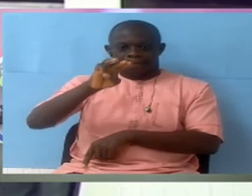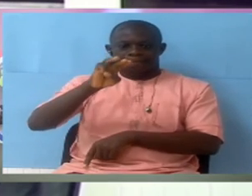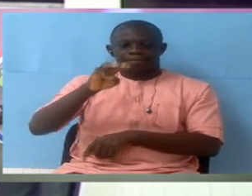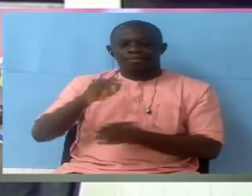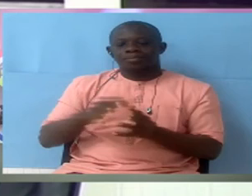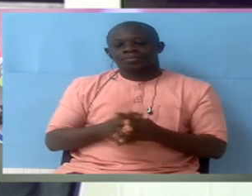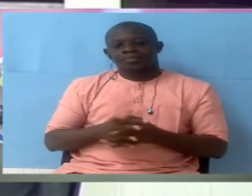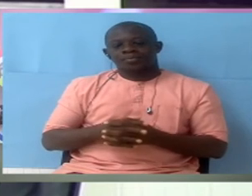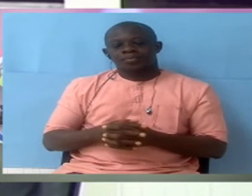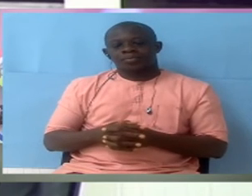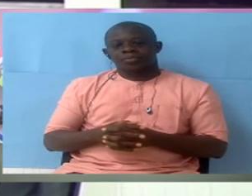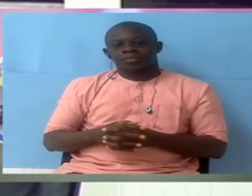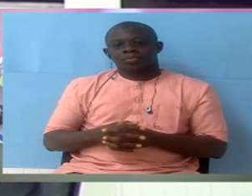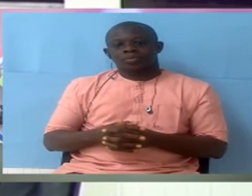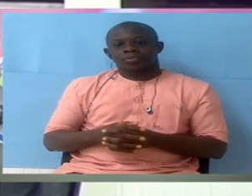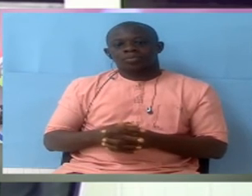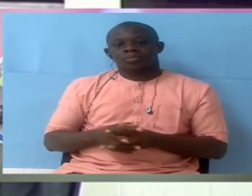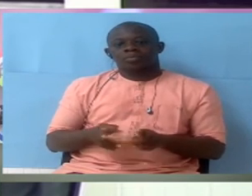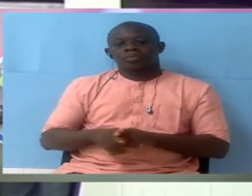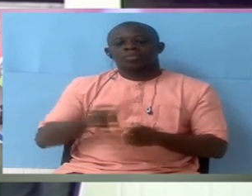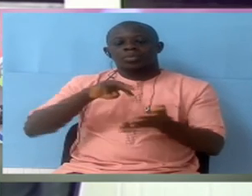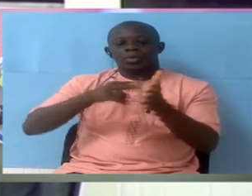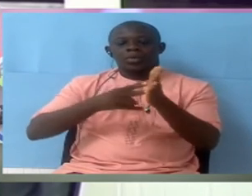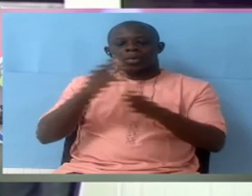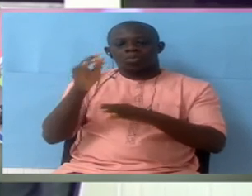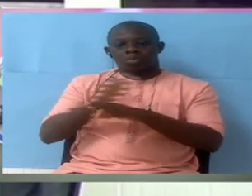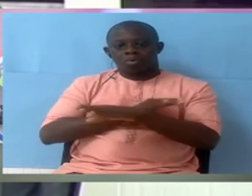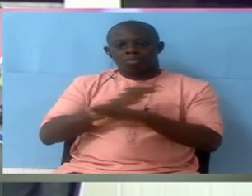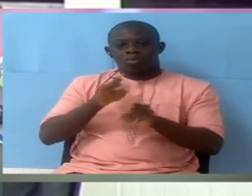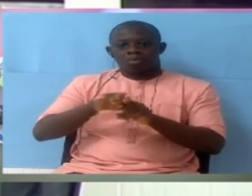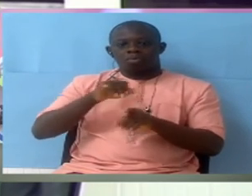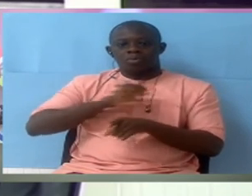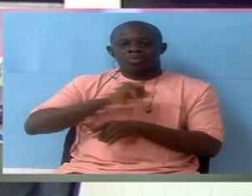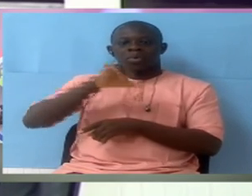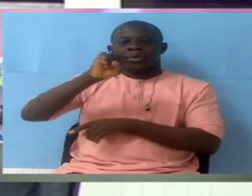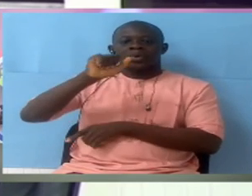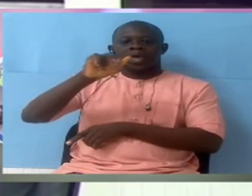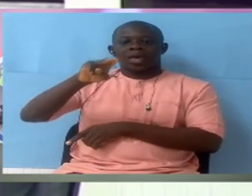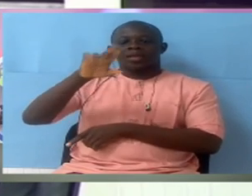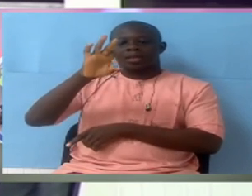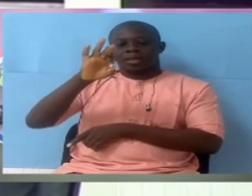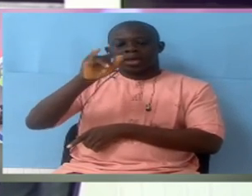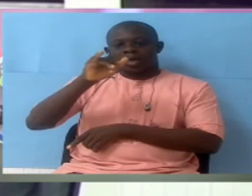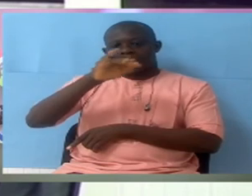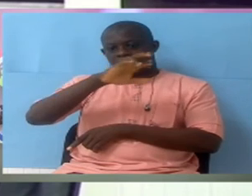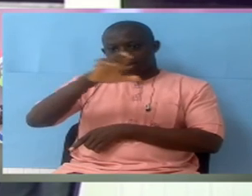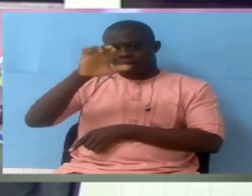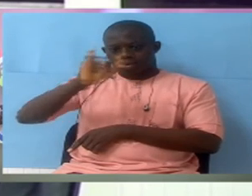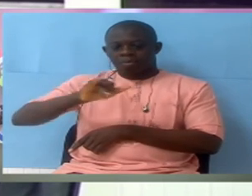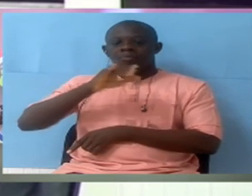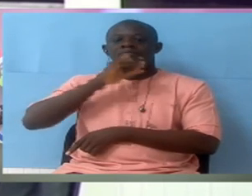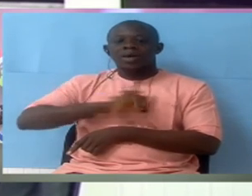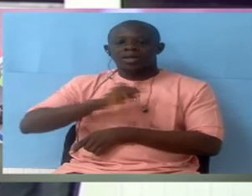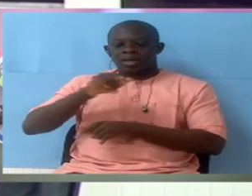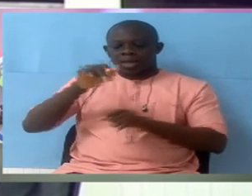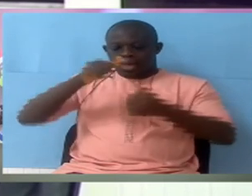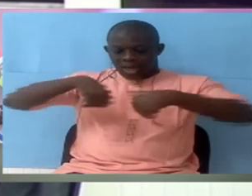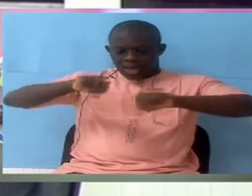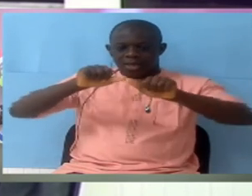haaji gudi. He was a sentryman beside the kitchen. Amna ko xamne mo ngi won ci boori wañ